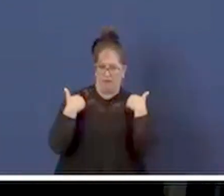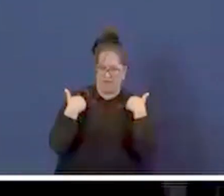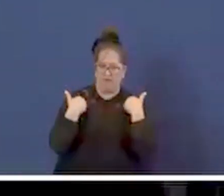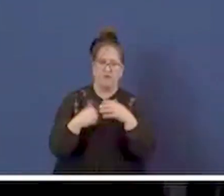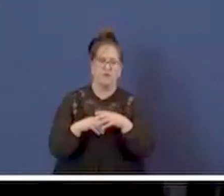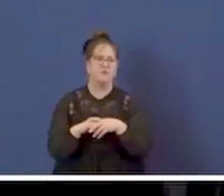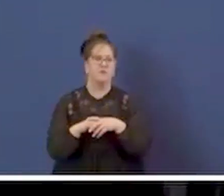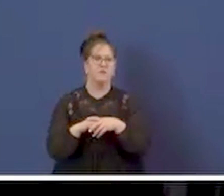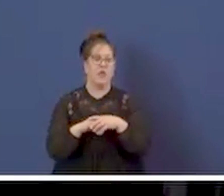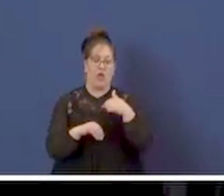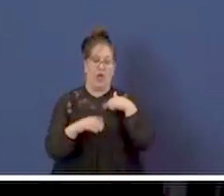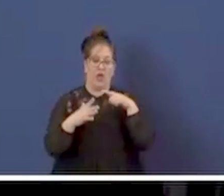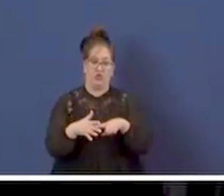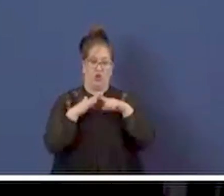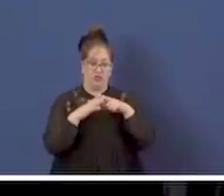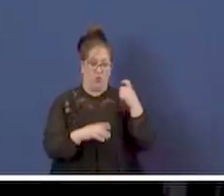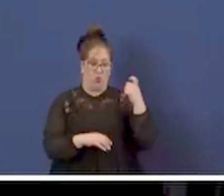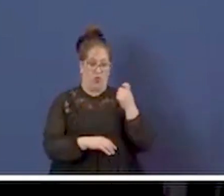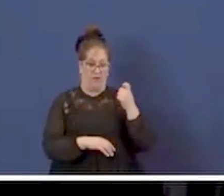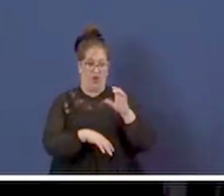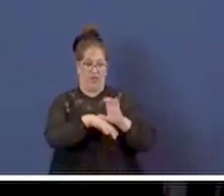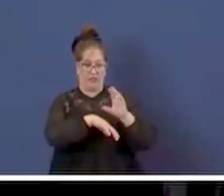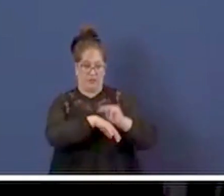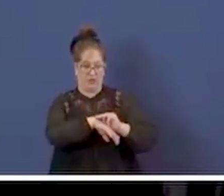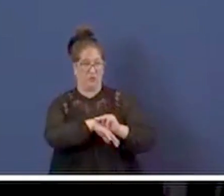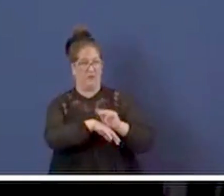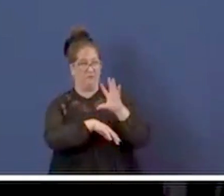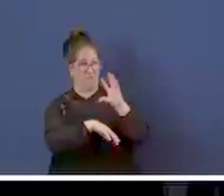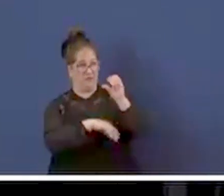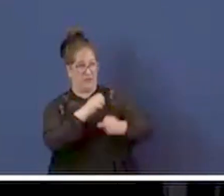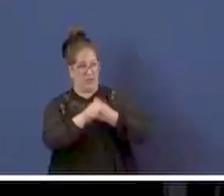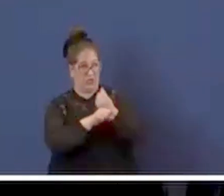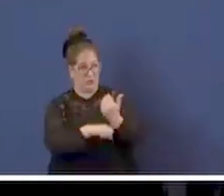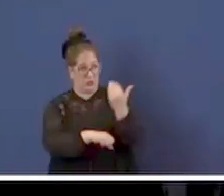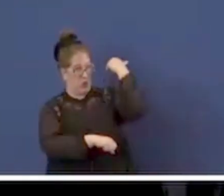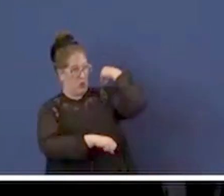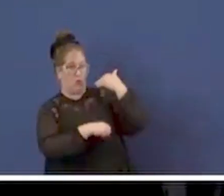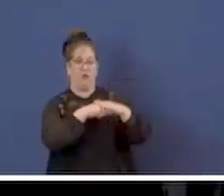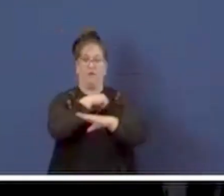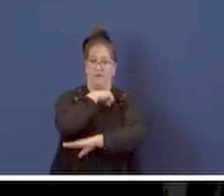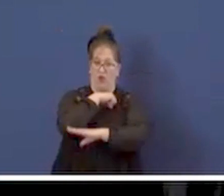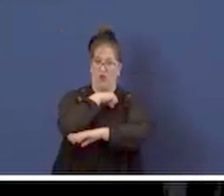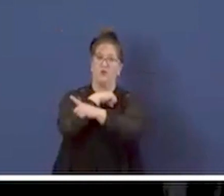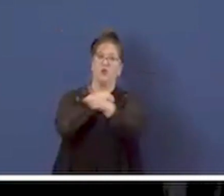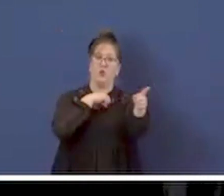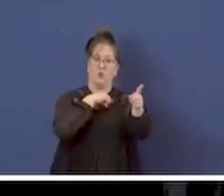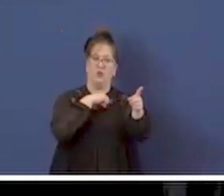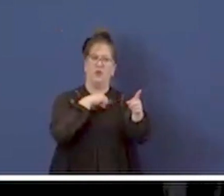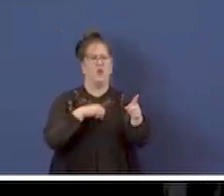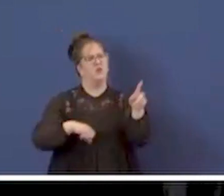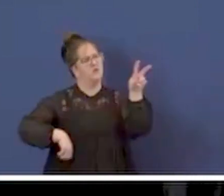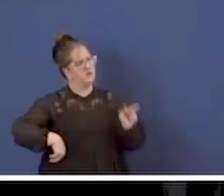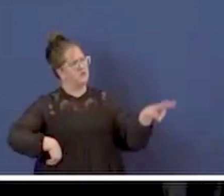I started as a welfare caseworker. It'll be 50 years ago this fall. Now, I know there are people in the audience who are thinking, hell,